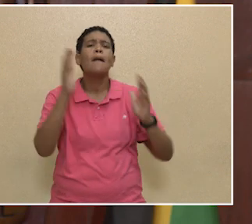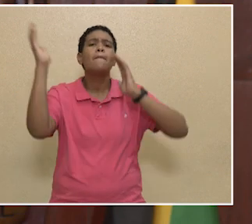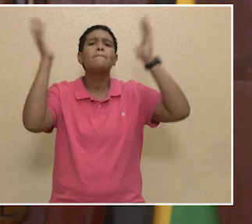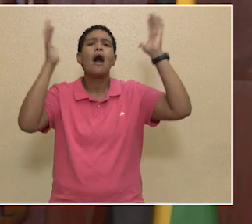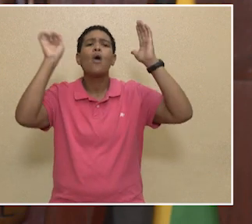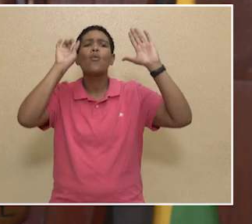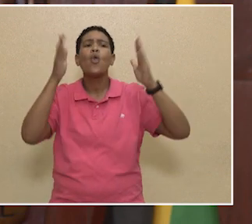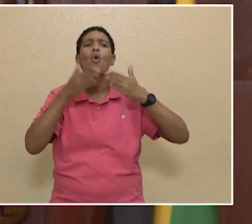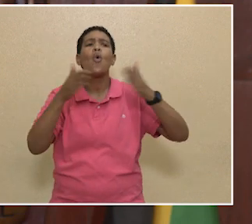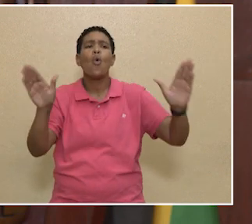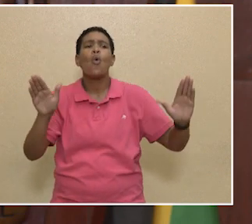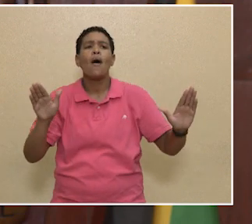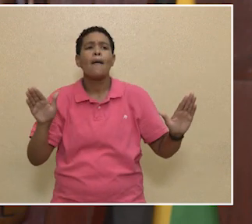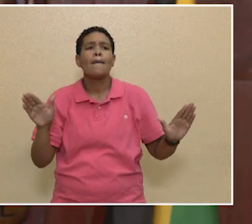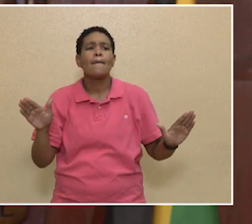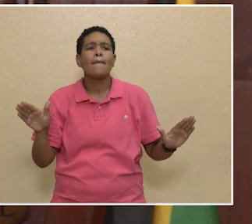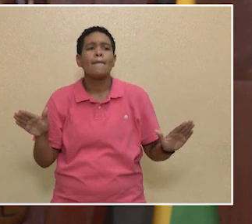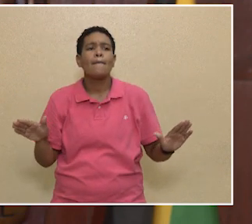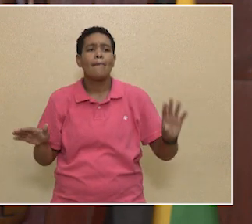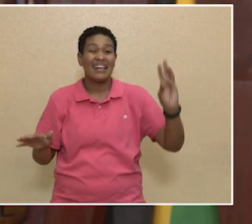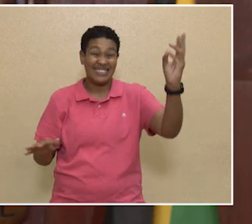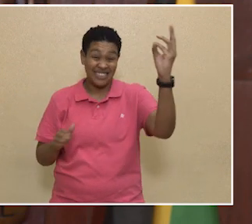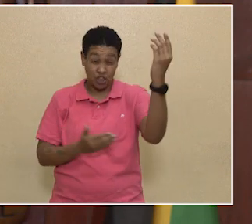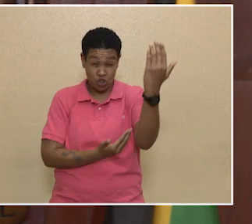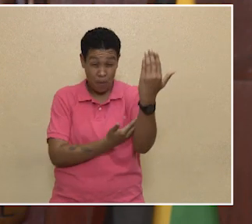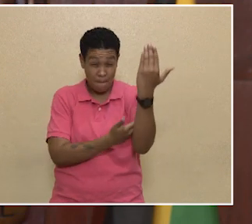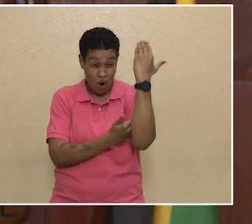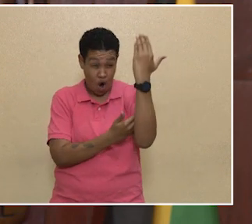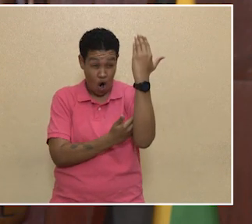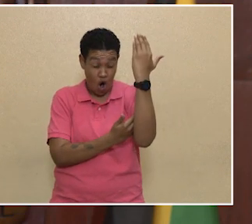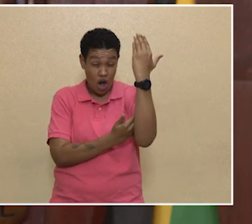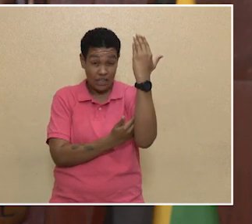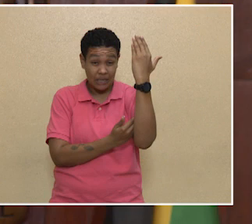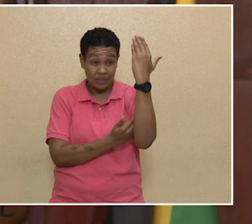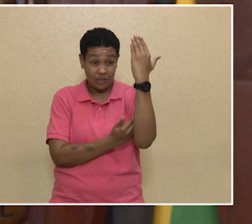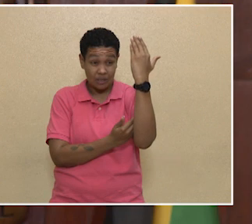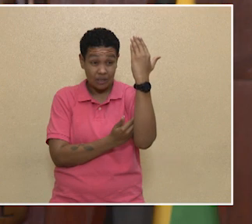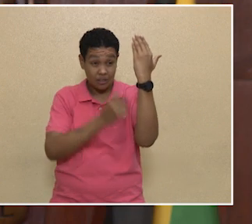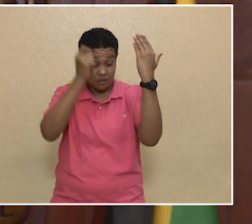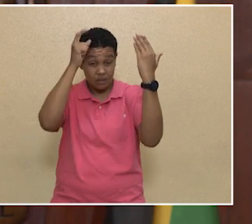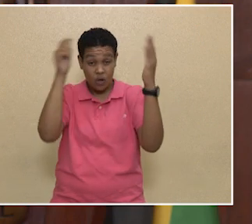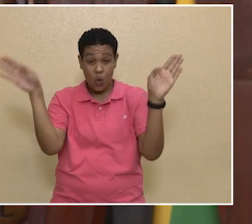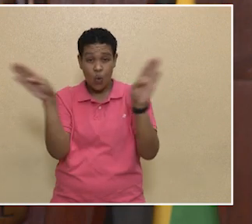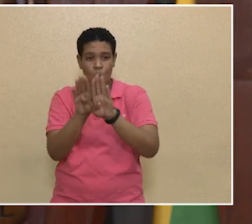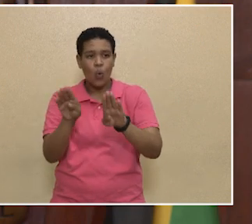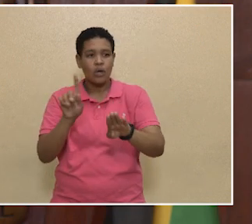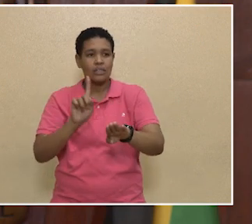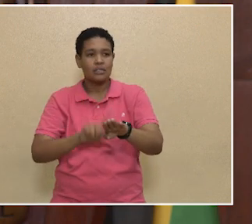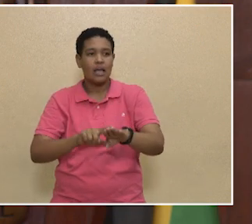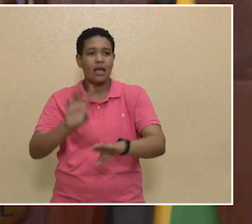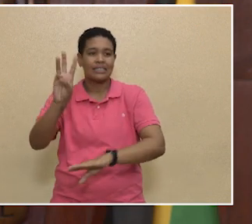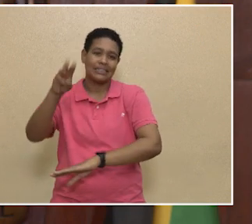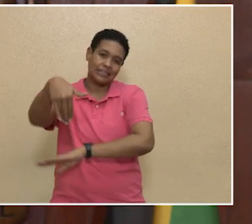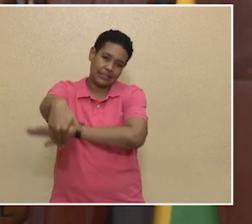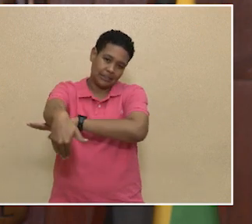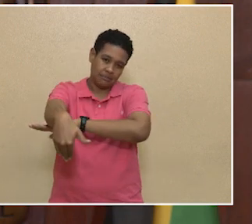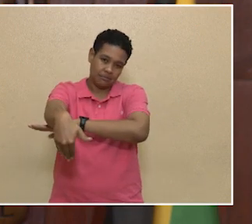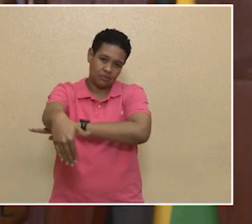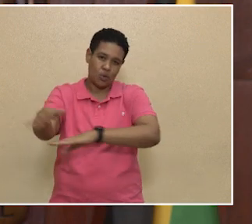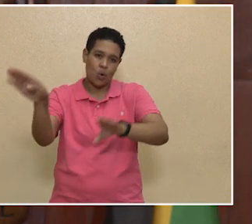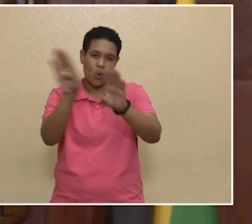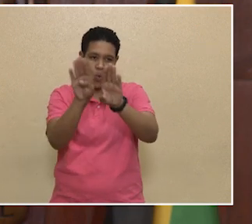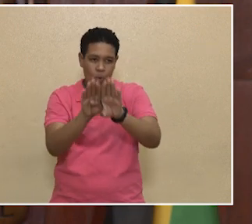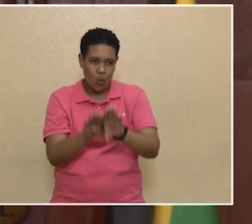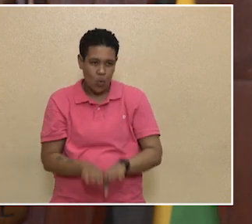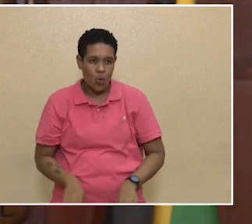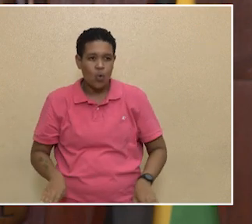will open at 6 a.m. as specified, but they will close at 6 p.m.